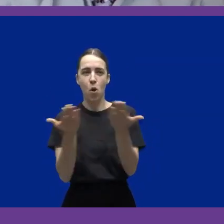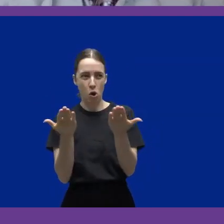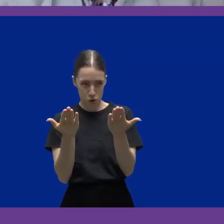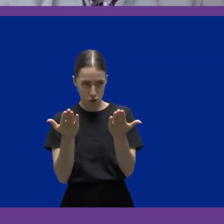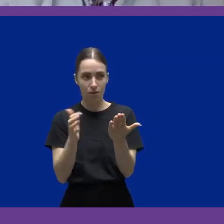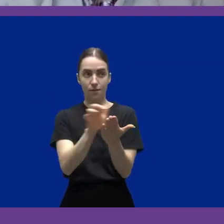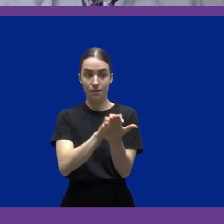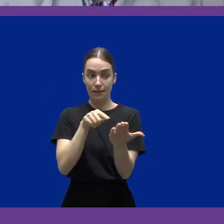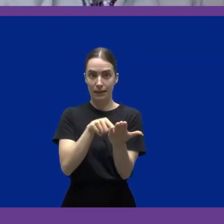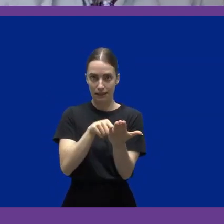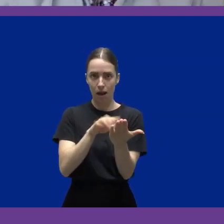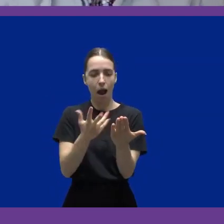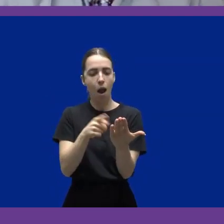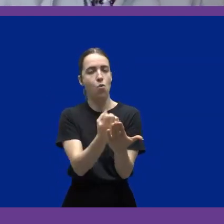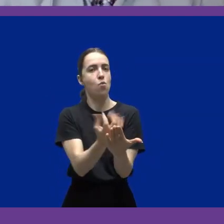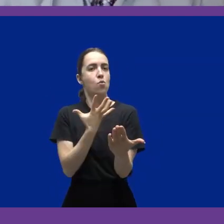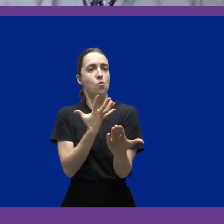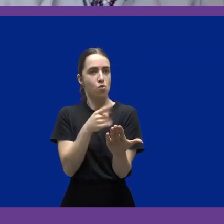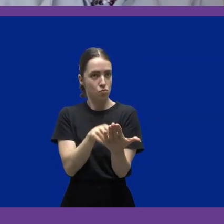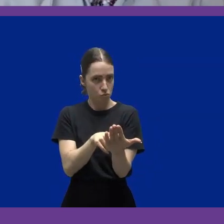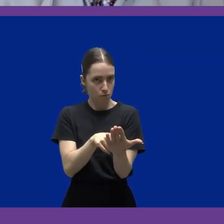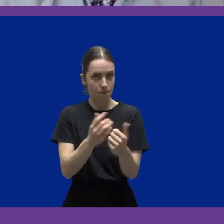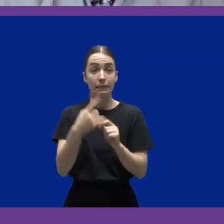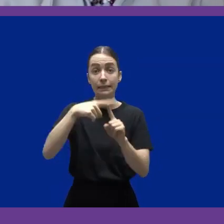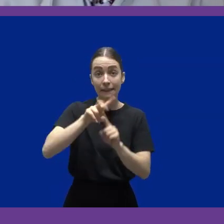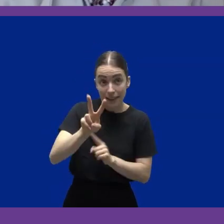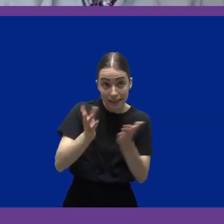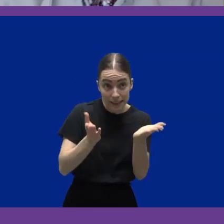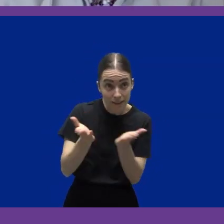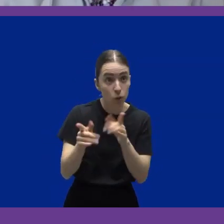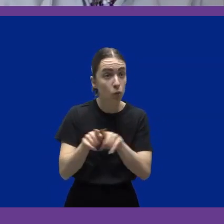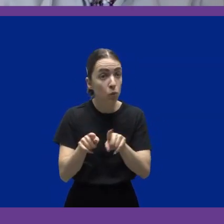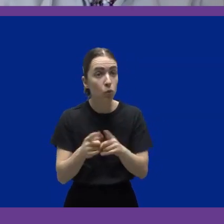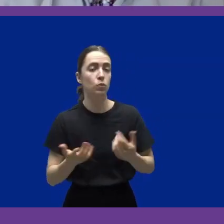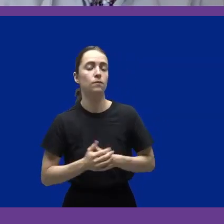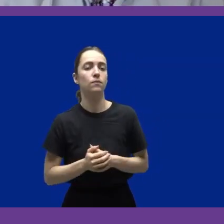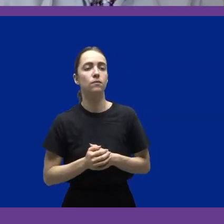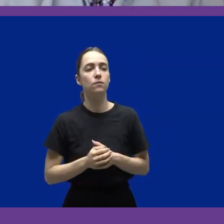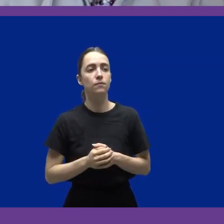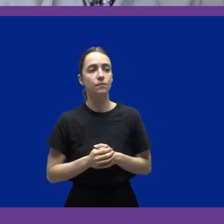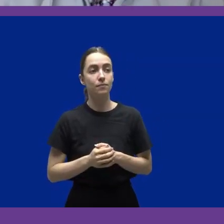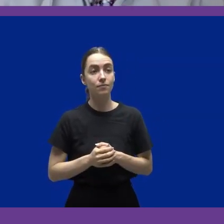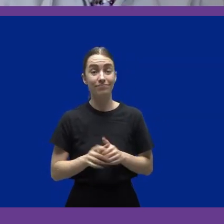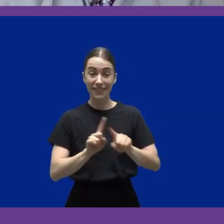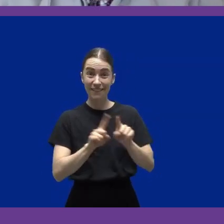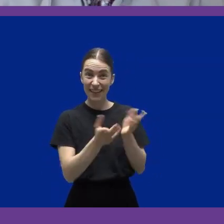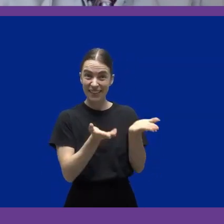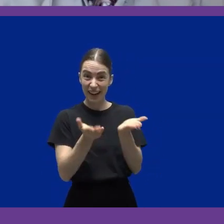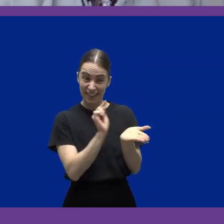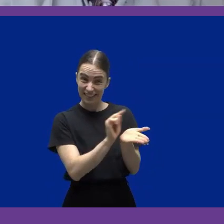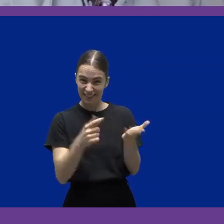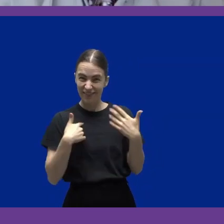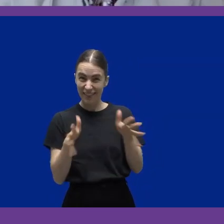The services that are covered, previous slide, please. The services that are covered are the services